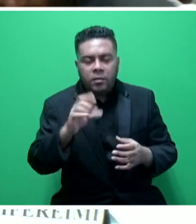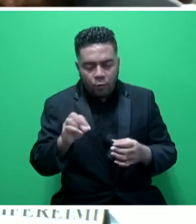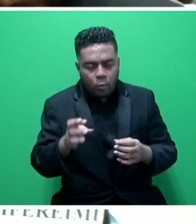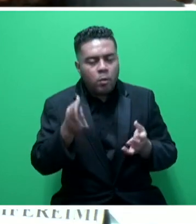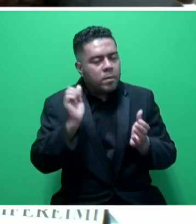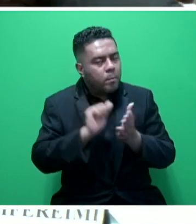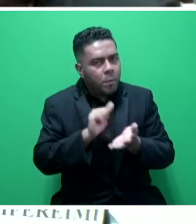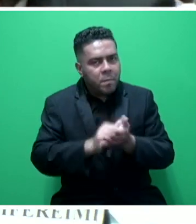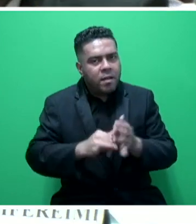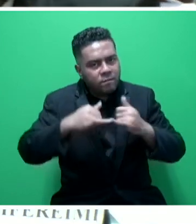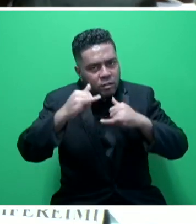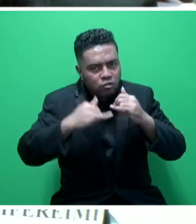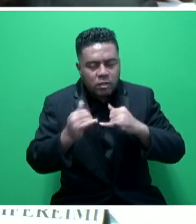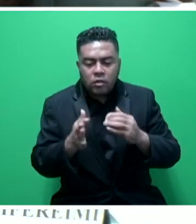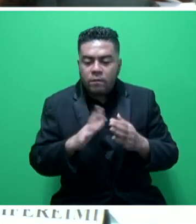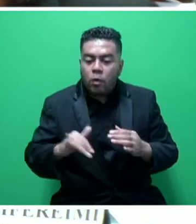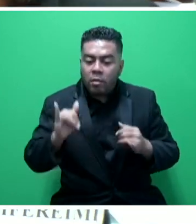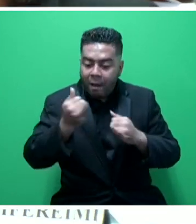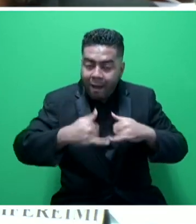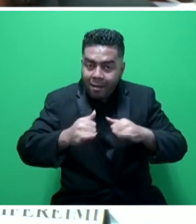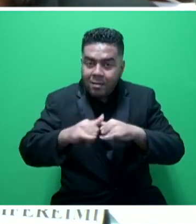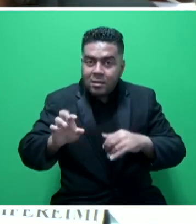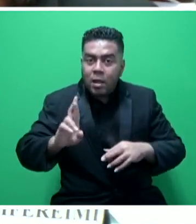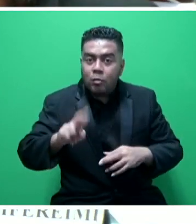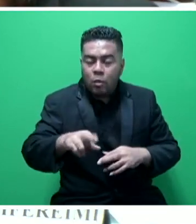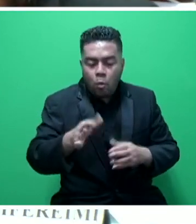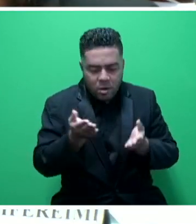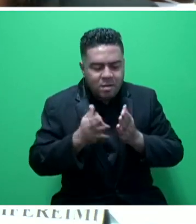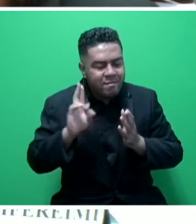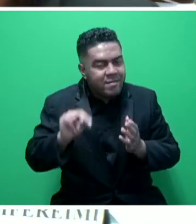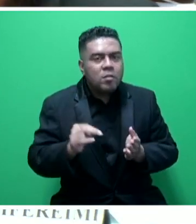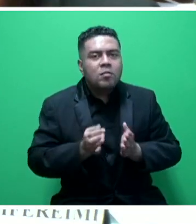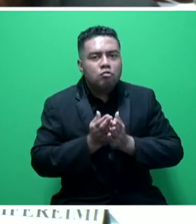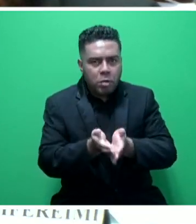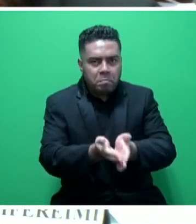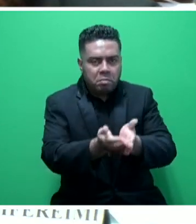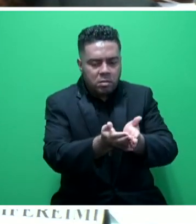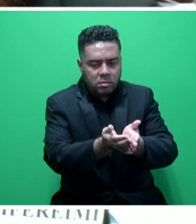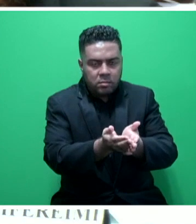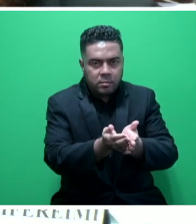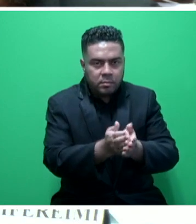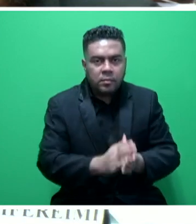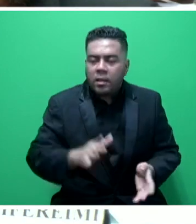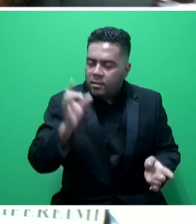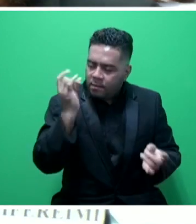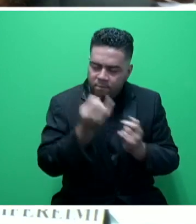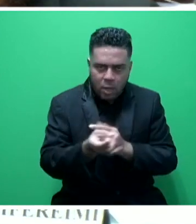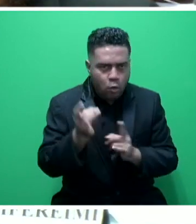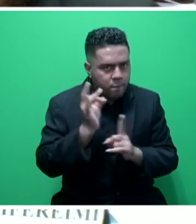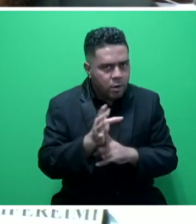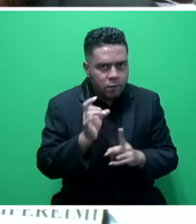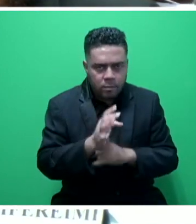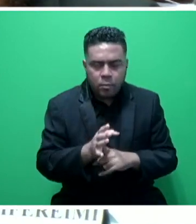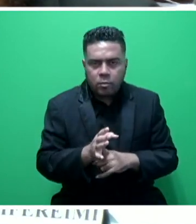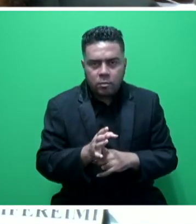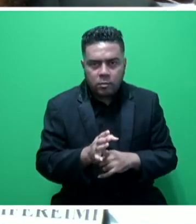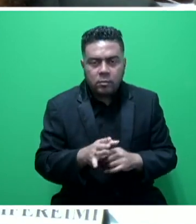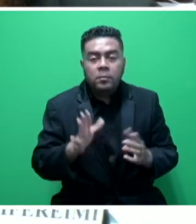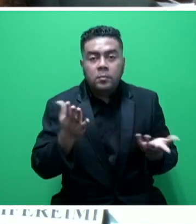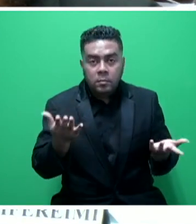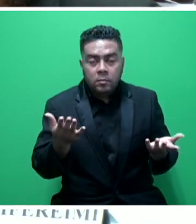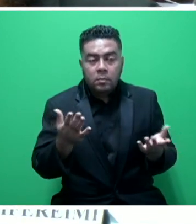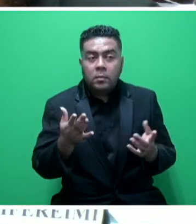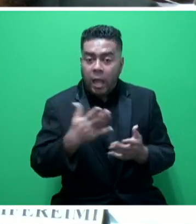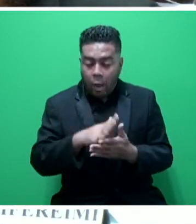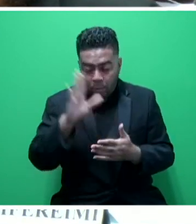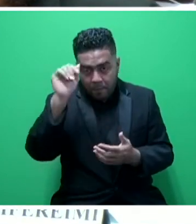infrastructure. For the Maritime Division particularly, shipping is very, very critical. I remember